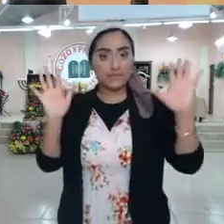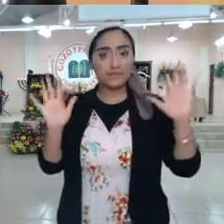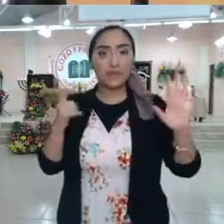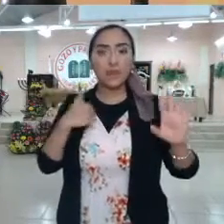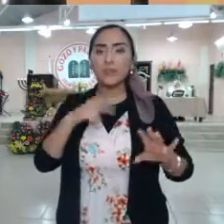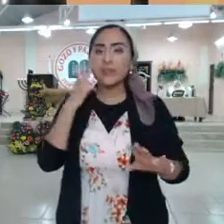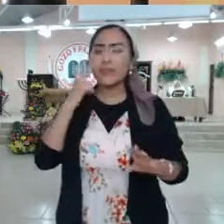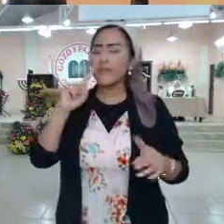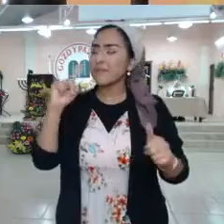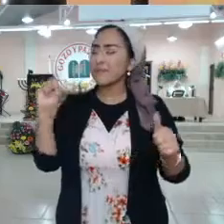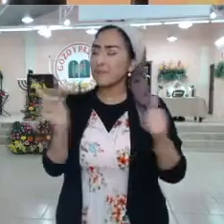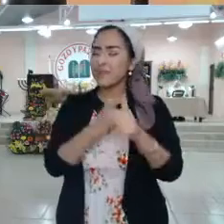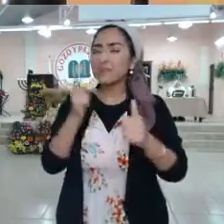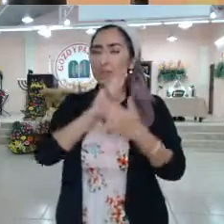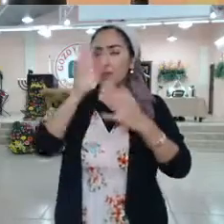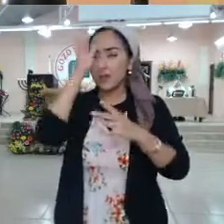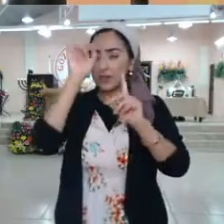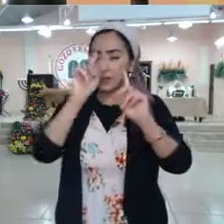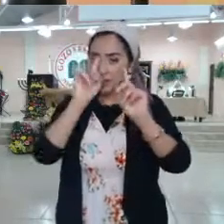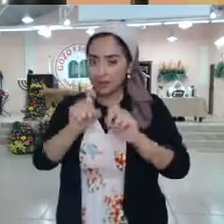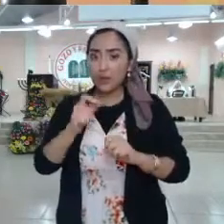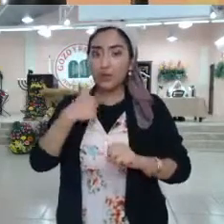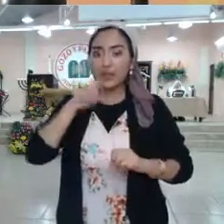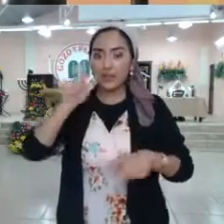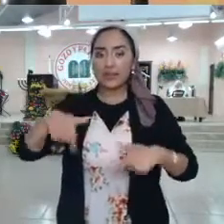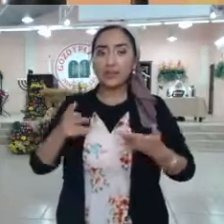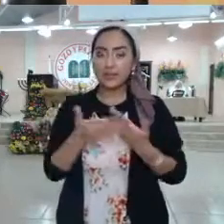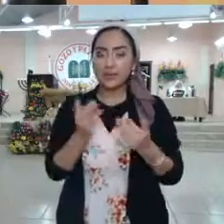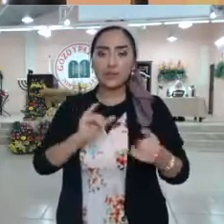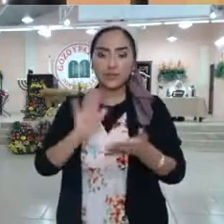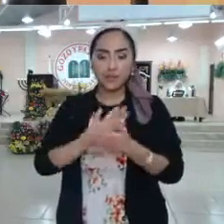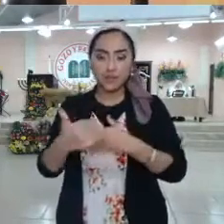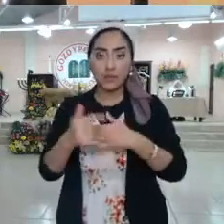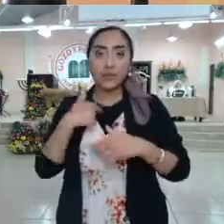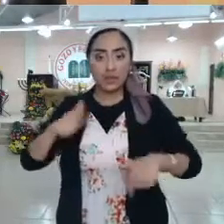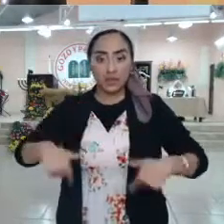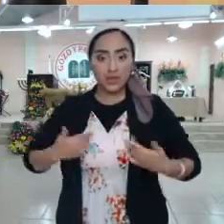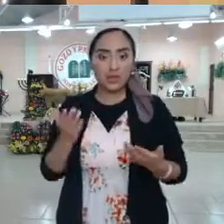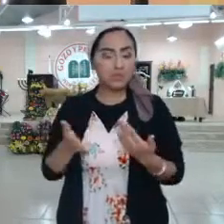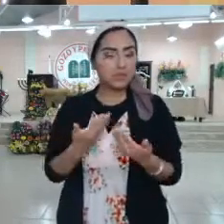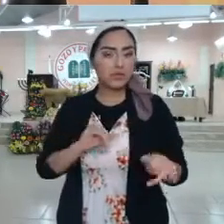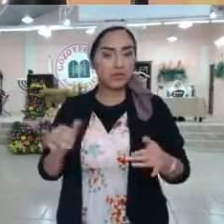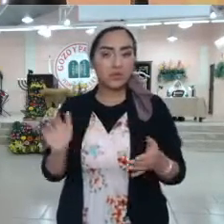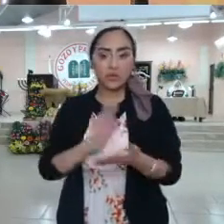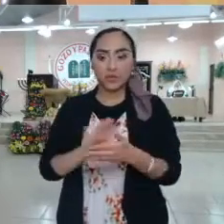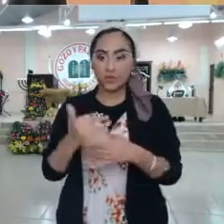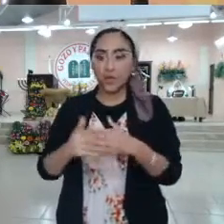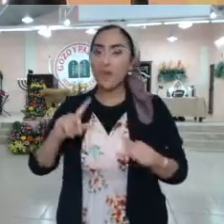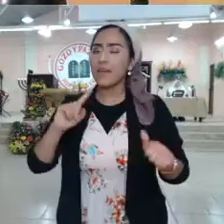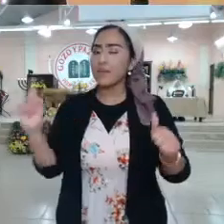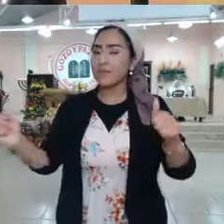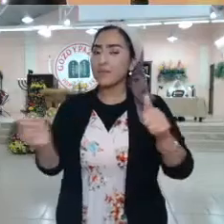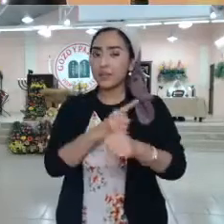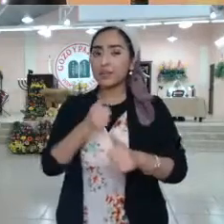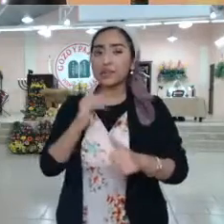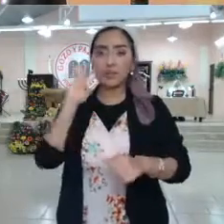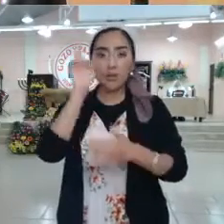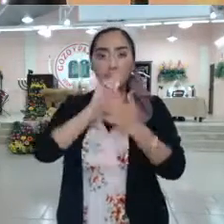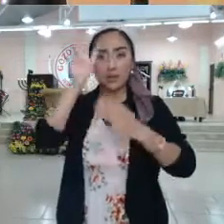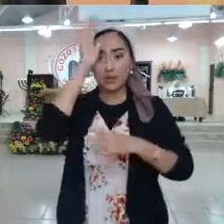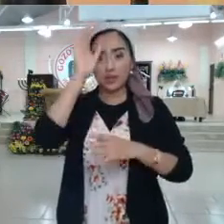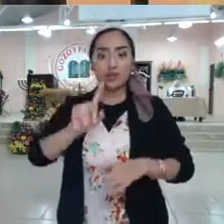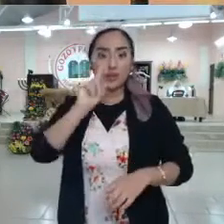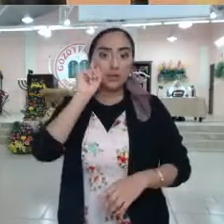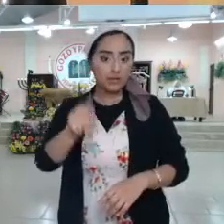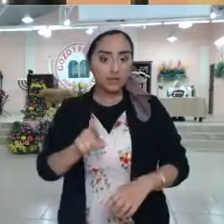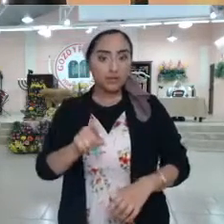it has to be seen. The first thing that the Eternal Father asks is for us to live as matzodas. If we live as matzodas, as unleavened bread, the first thing that the